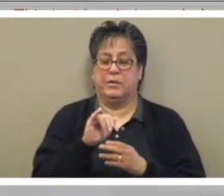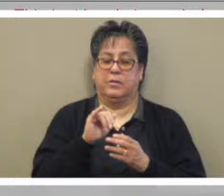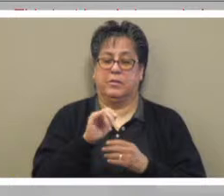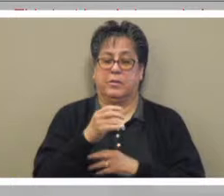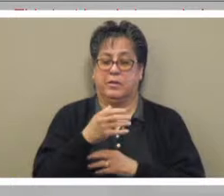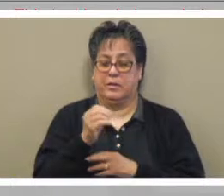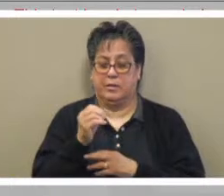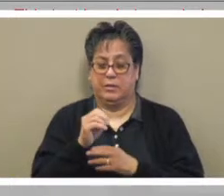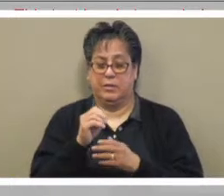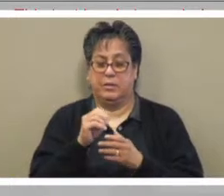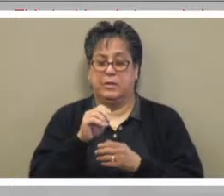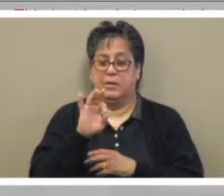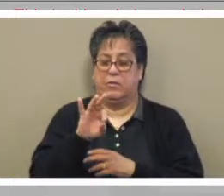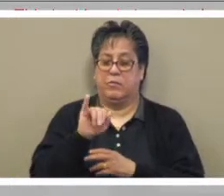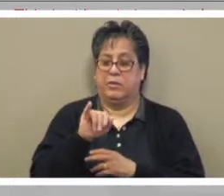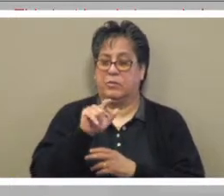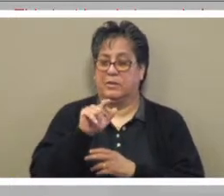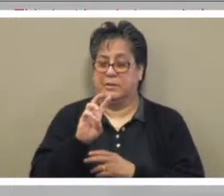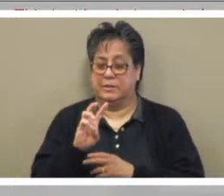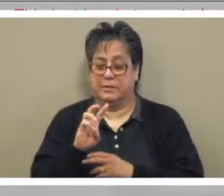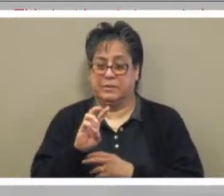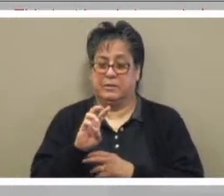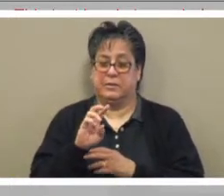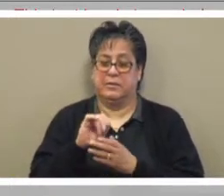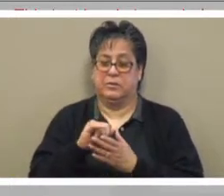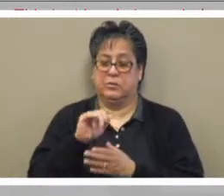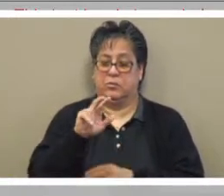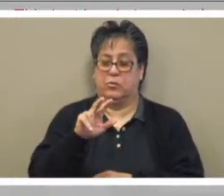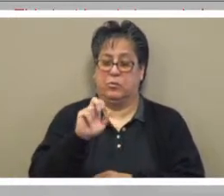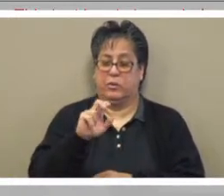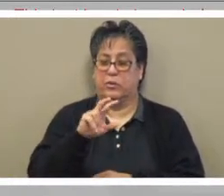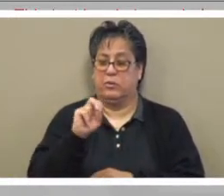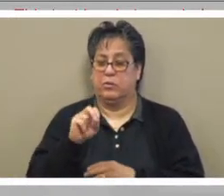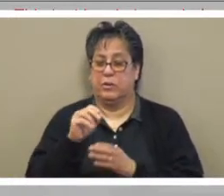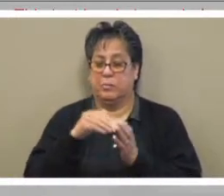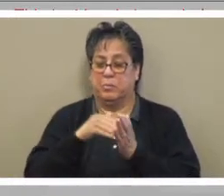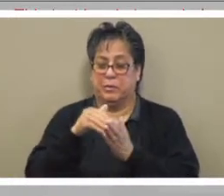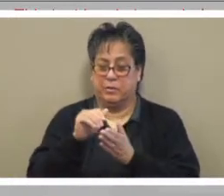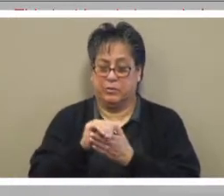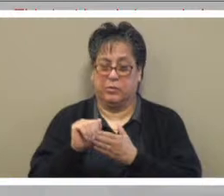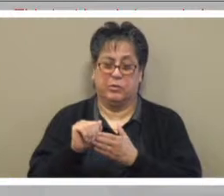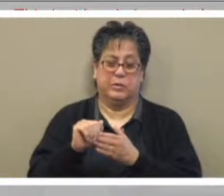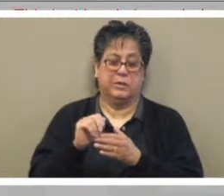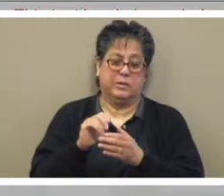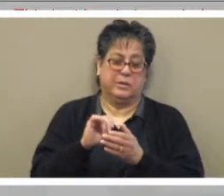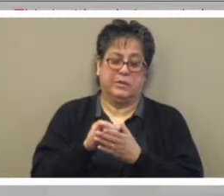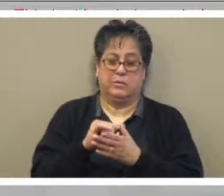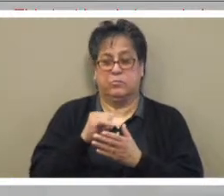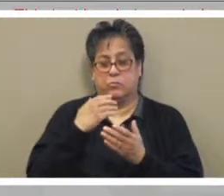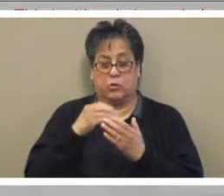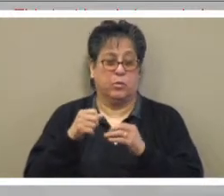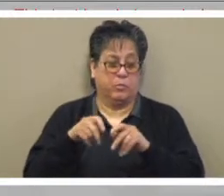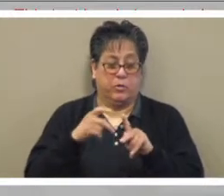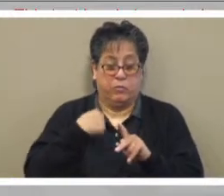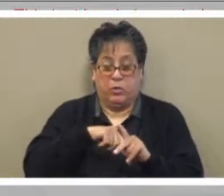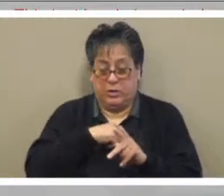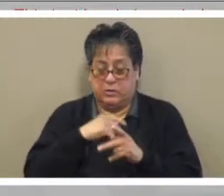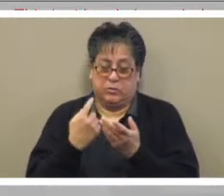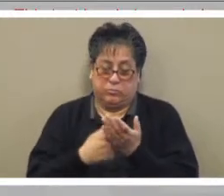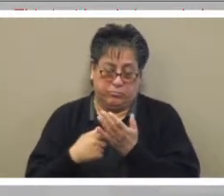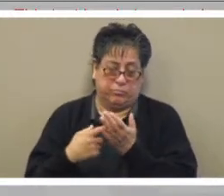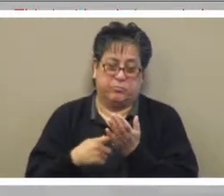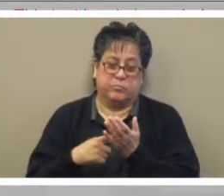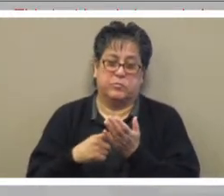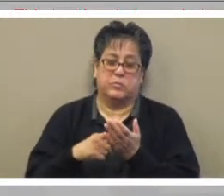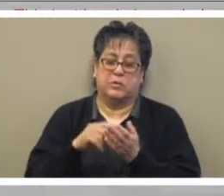FY25, and then you'll see in FY26, over $330 million of callable debt. So that's a great opportunity for us to do some refinancing to bring our